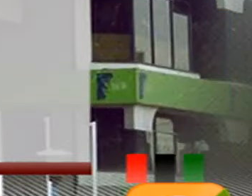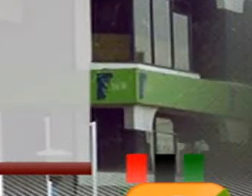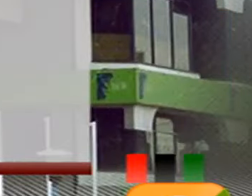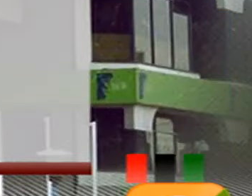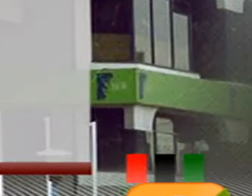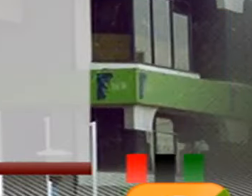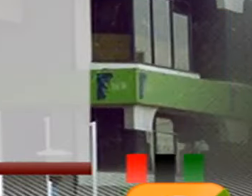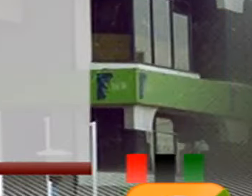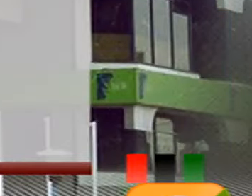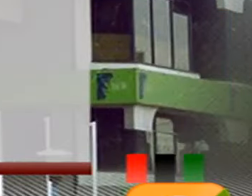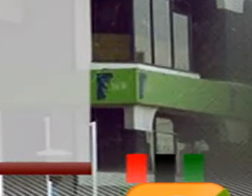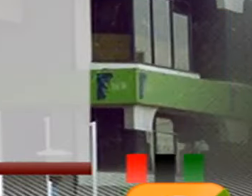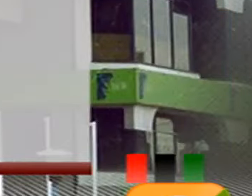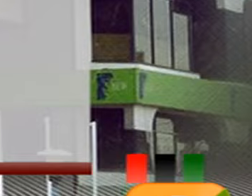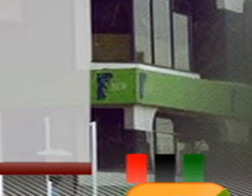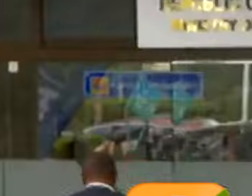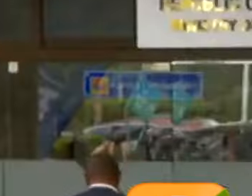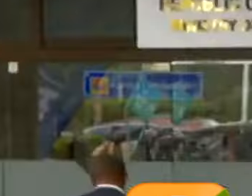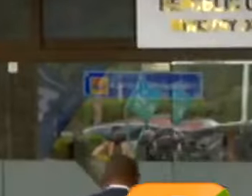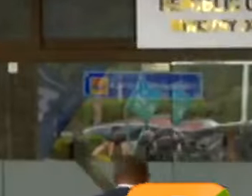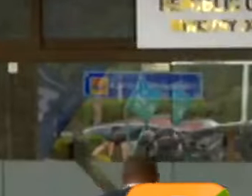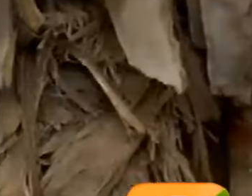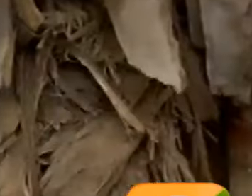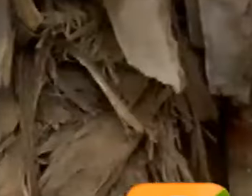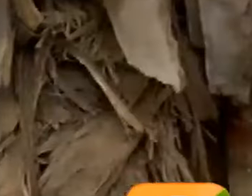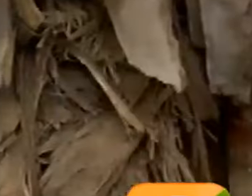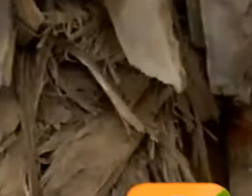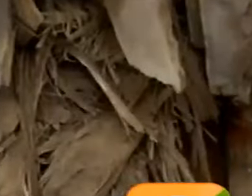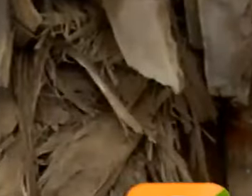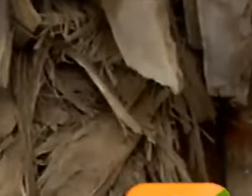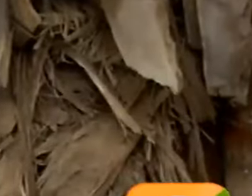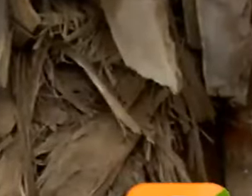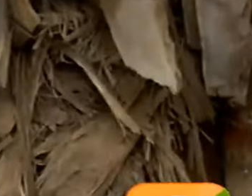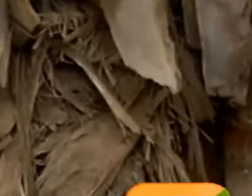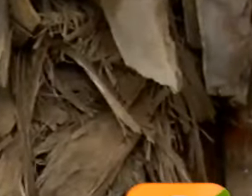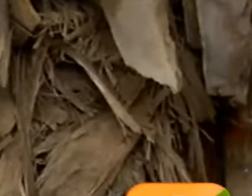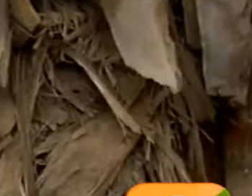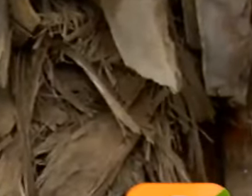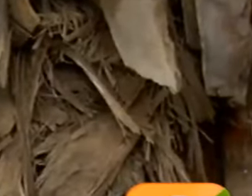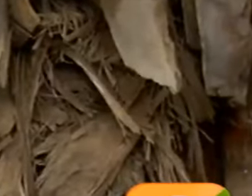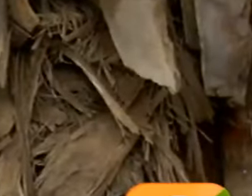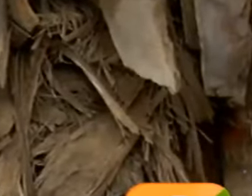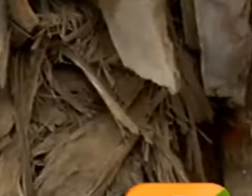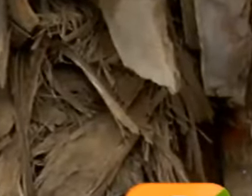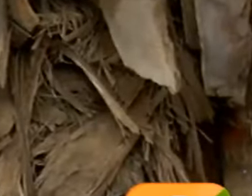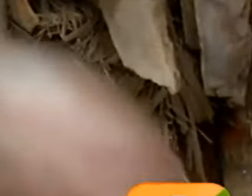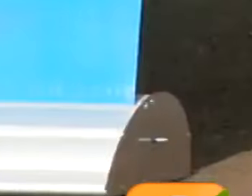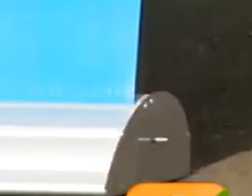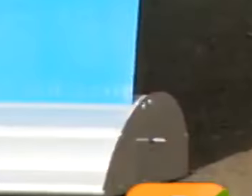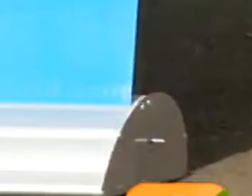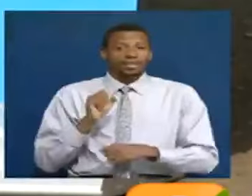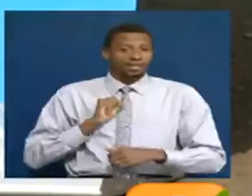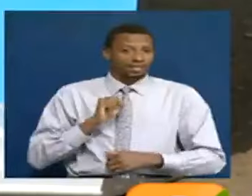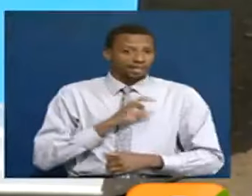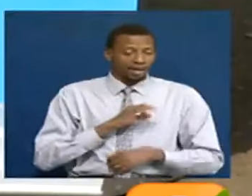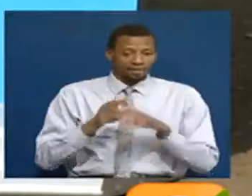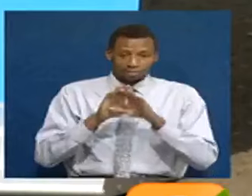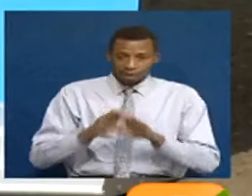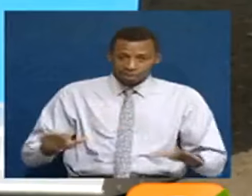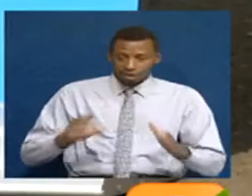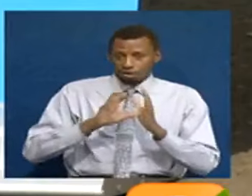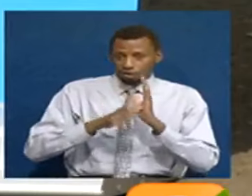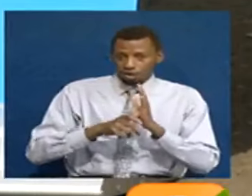will be temporarily deployed to SHA for a period of 6 months. The staff on permanent and contract terms shall have a chance to be